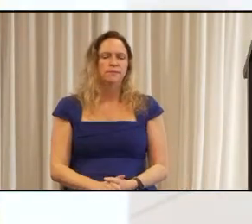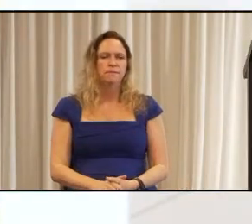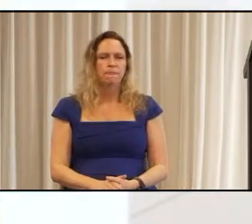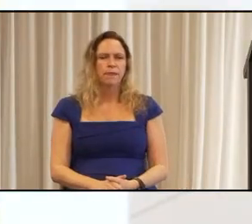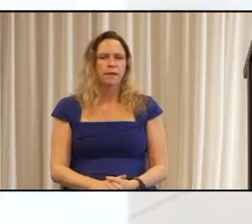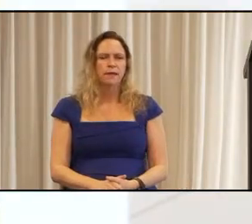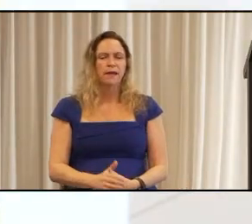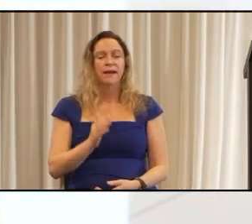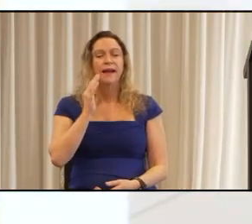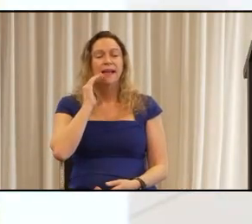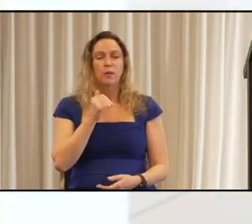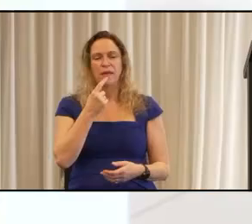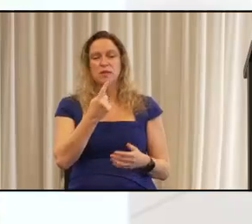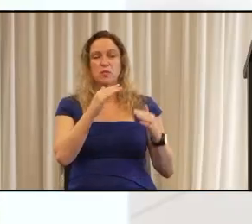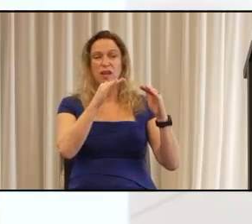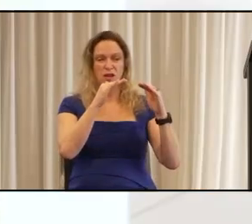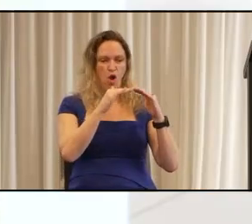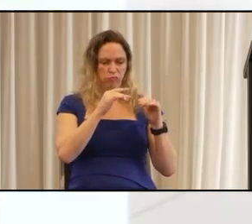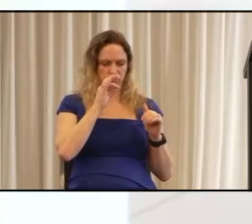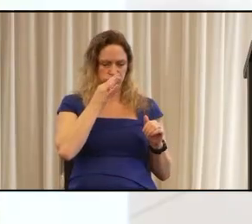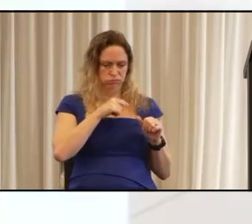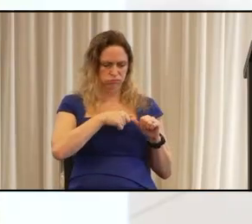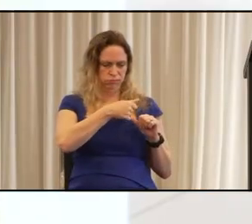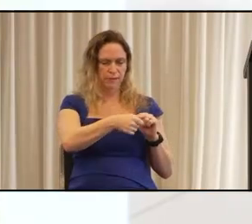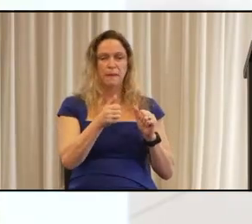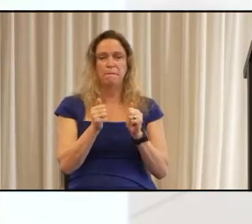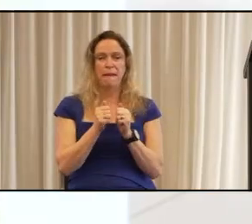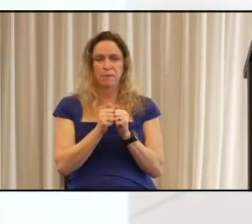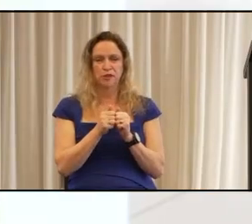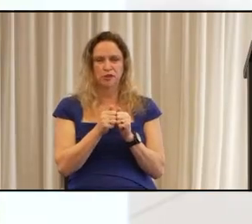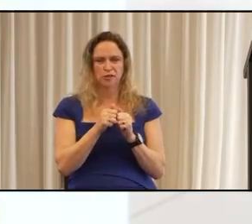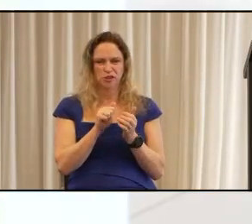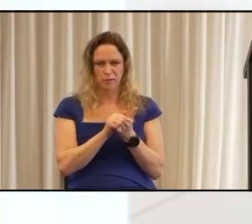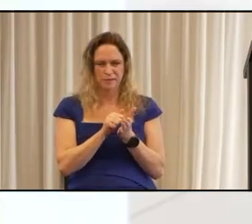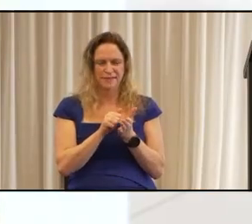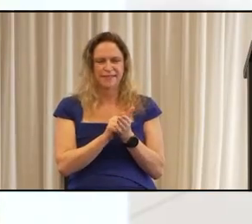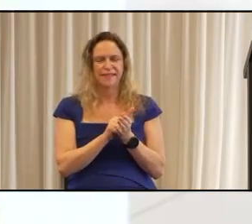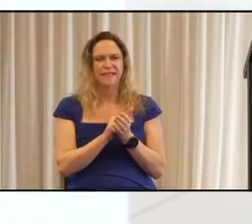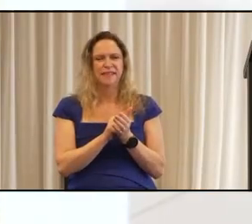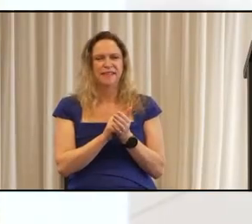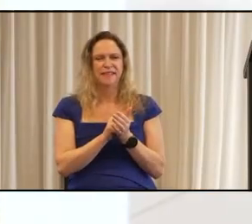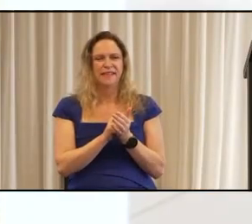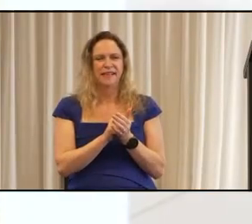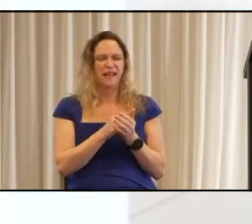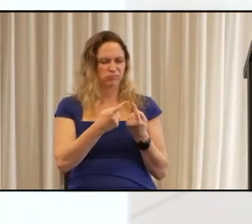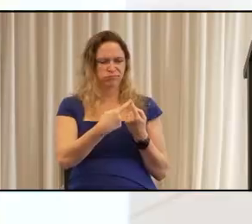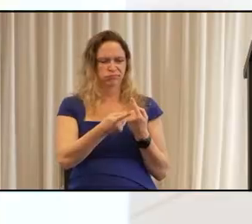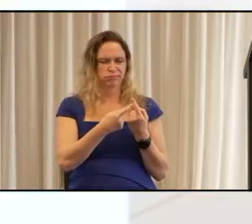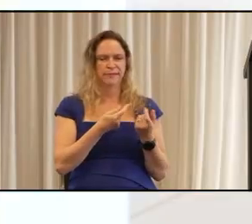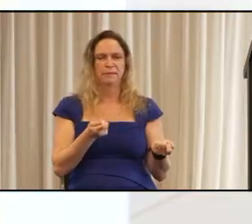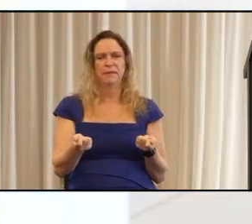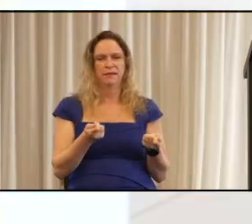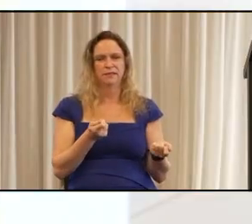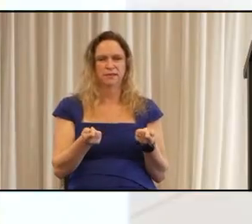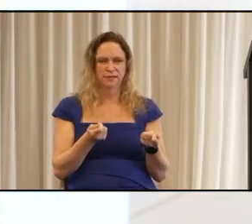that was just around the corner from the newsagent, which was very important. And it was affordable. It was near the bus stop. It was near some shops,